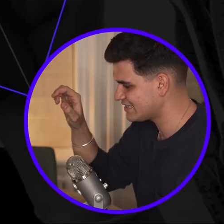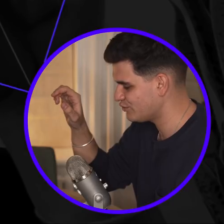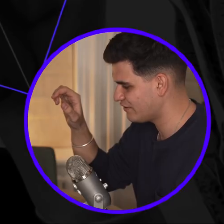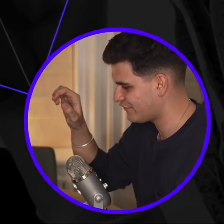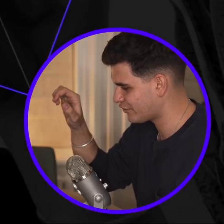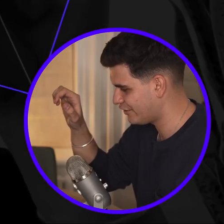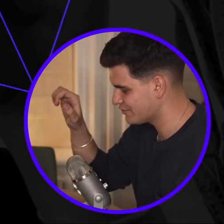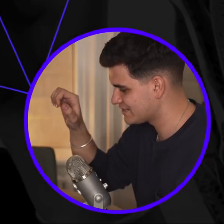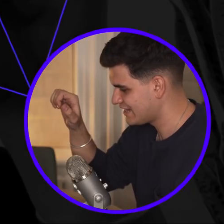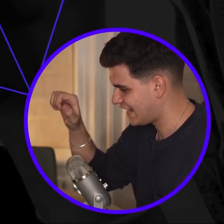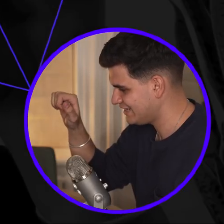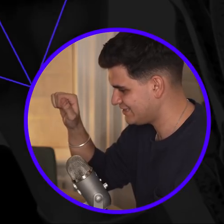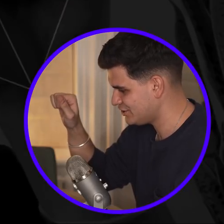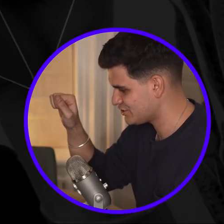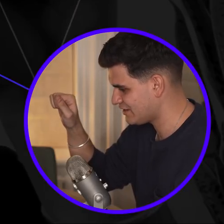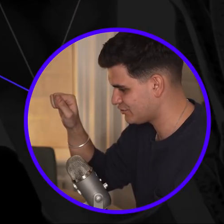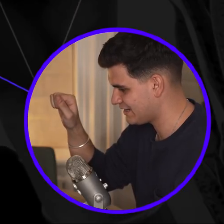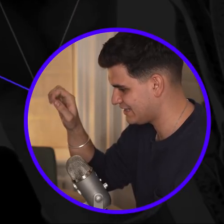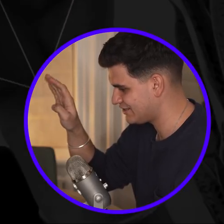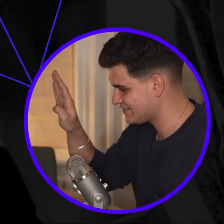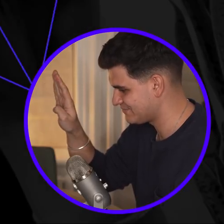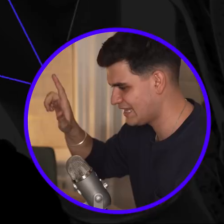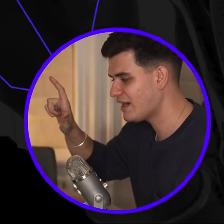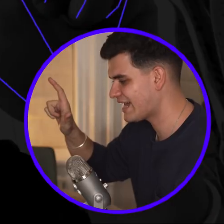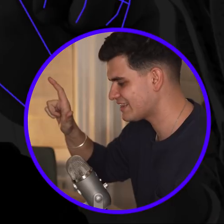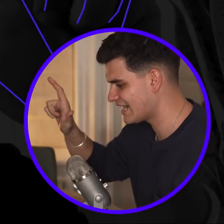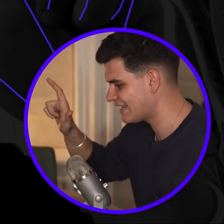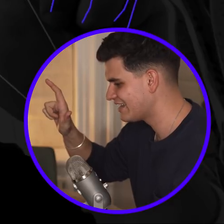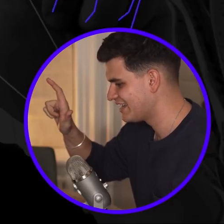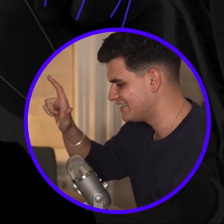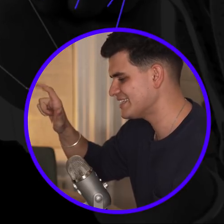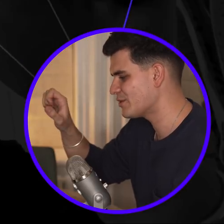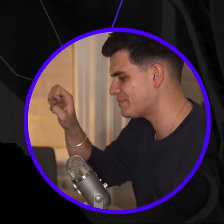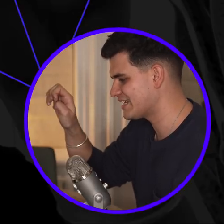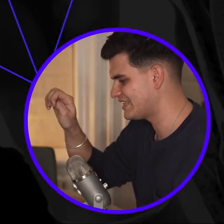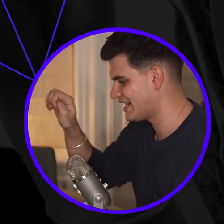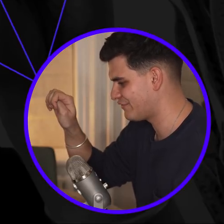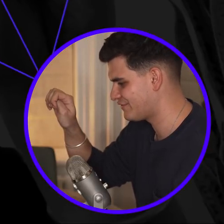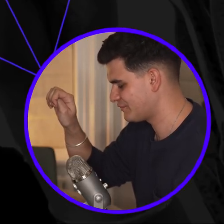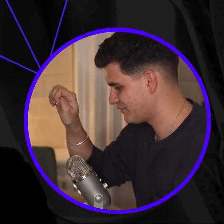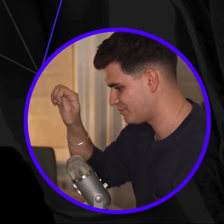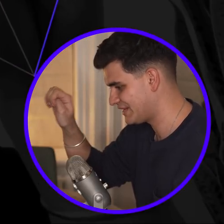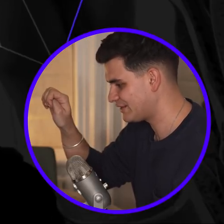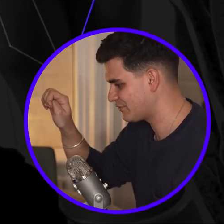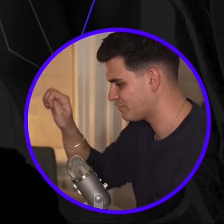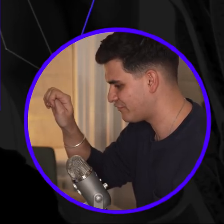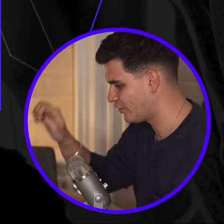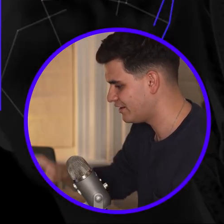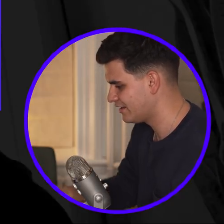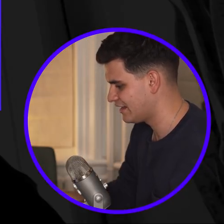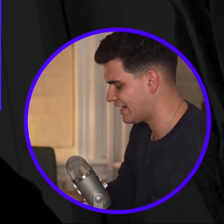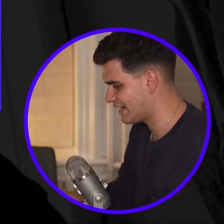it highlights in blue if you're close, and it teaches you how to make the letters. Now I can't lie, this is a website I've played around